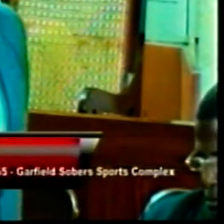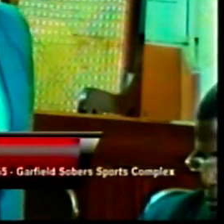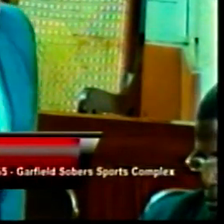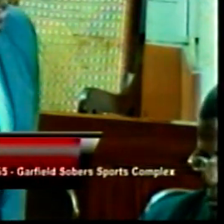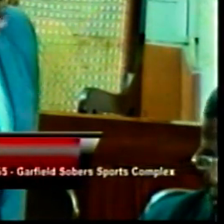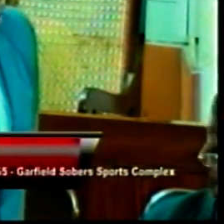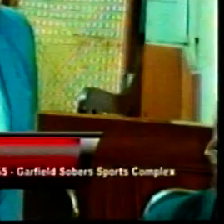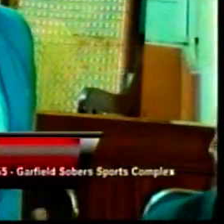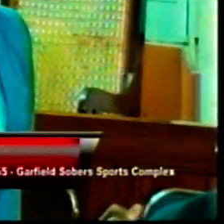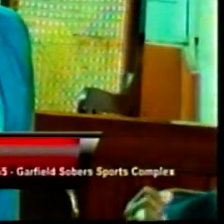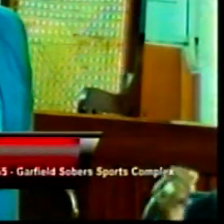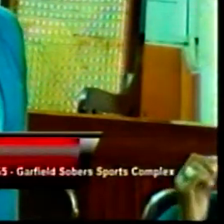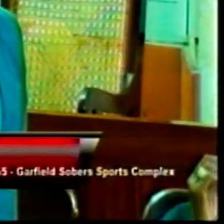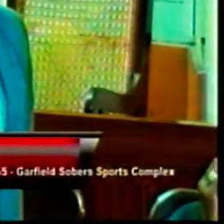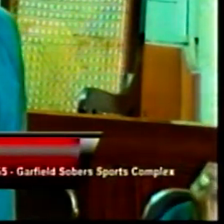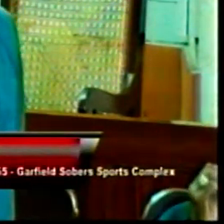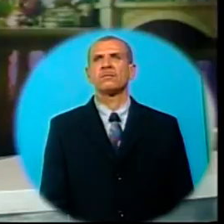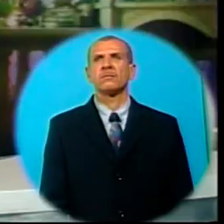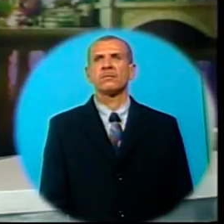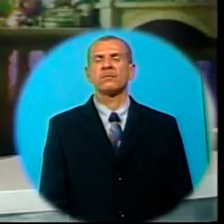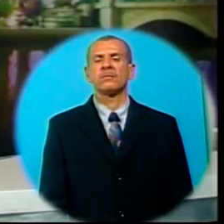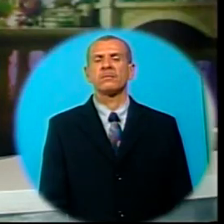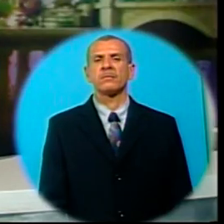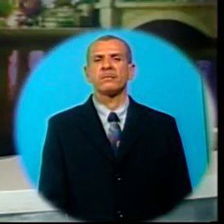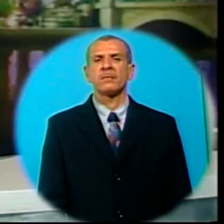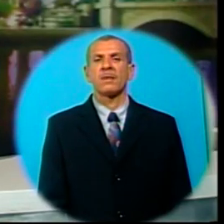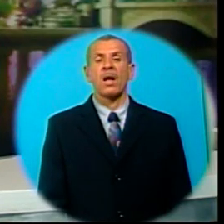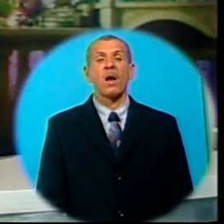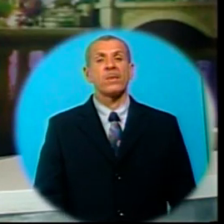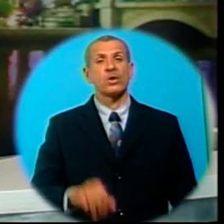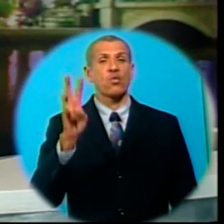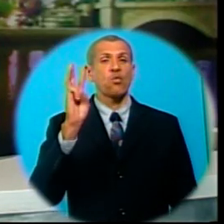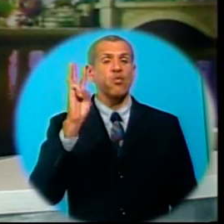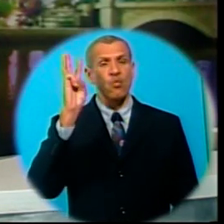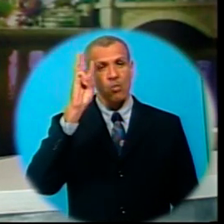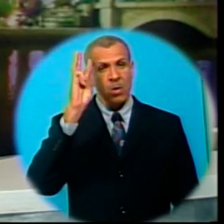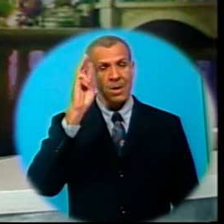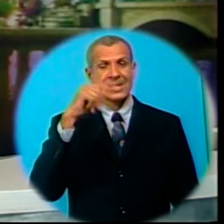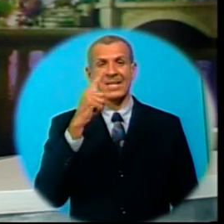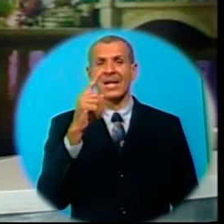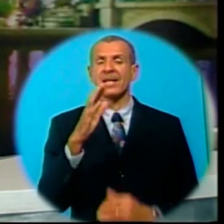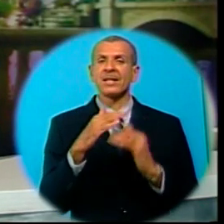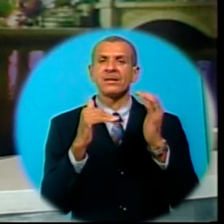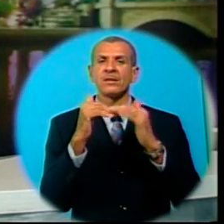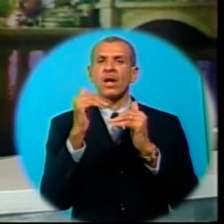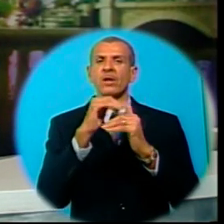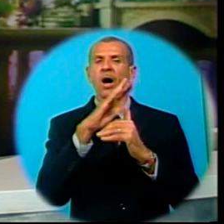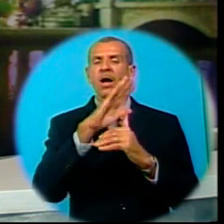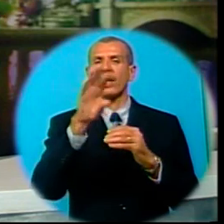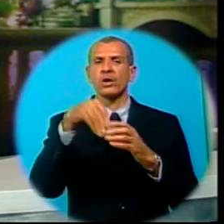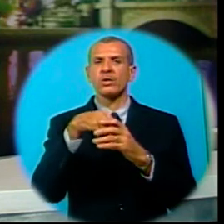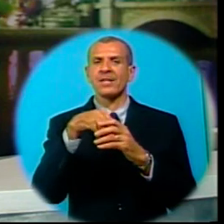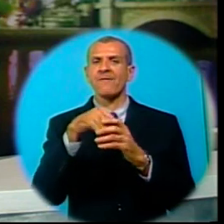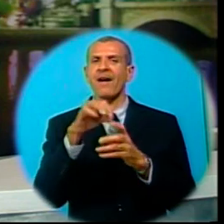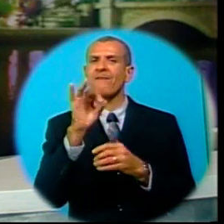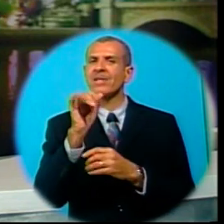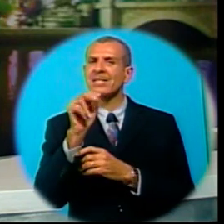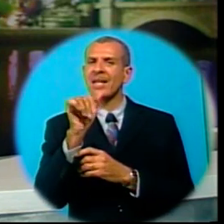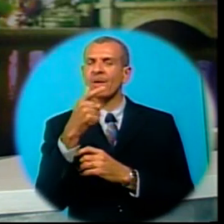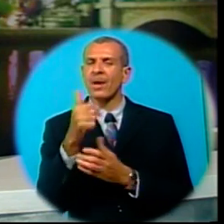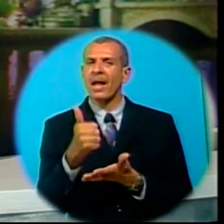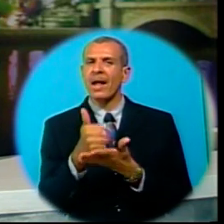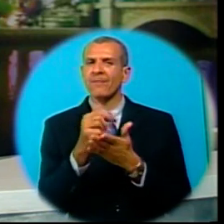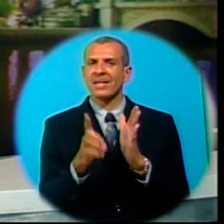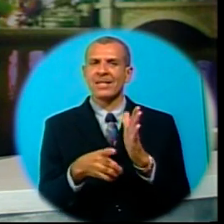not have to depend on persons to get around. Senator Worrell notes the construction of the all-inclusive facility will help with the development